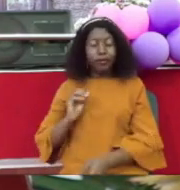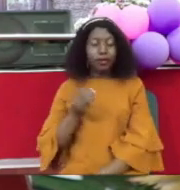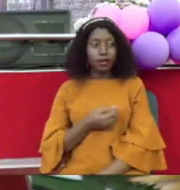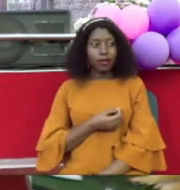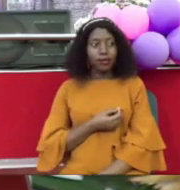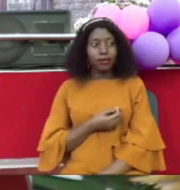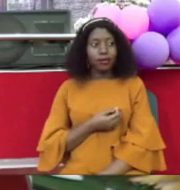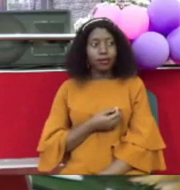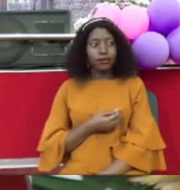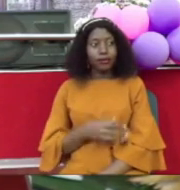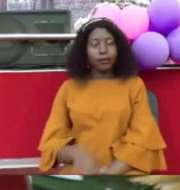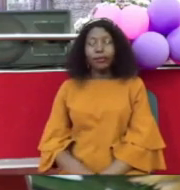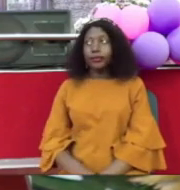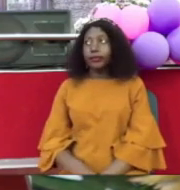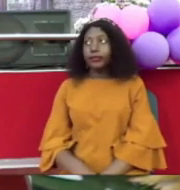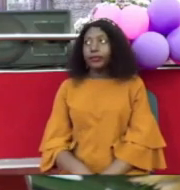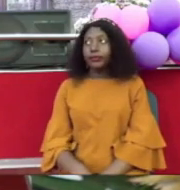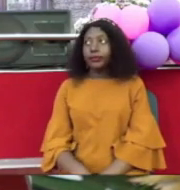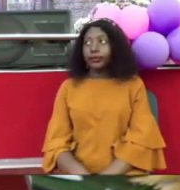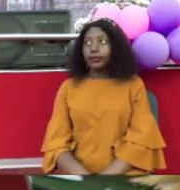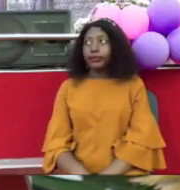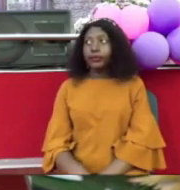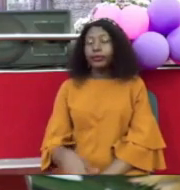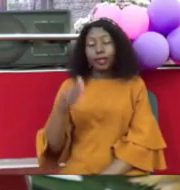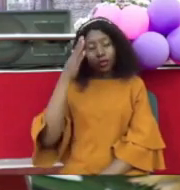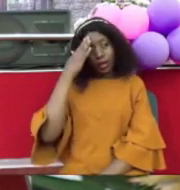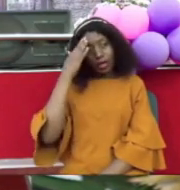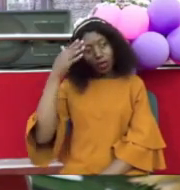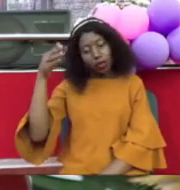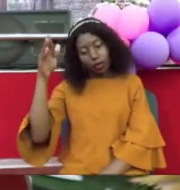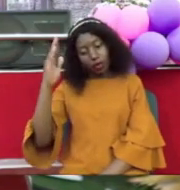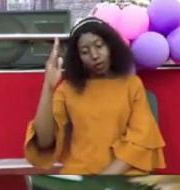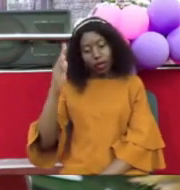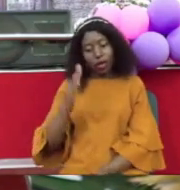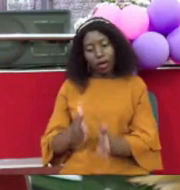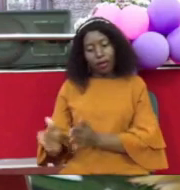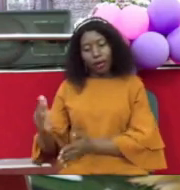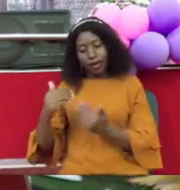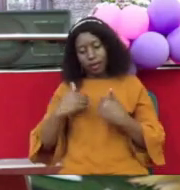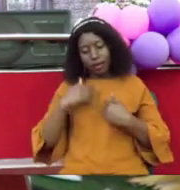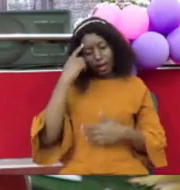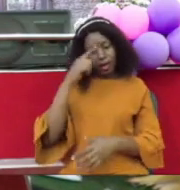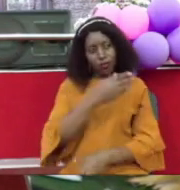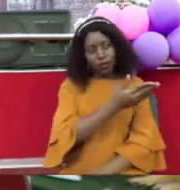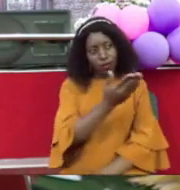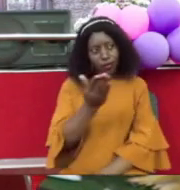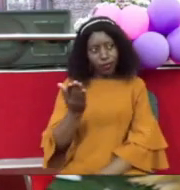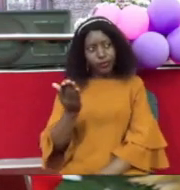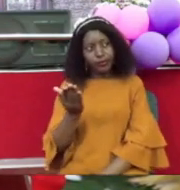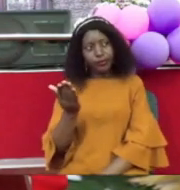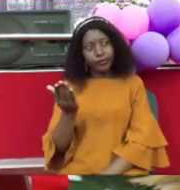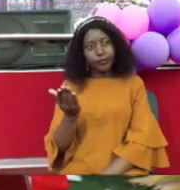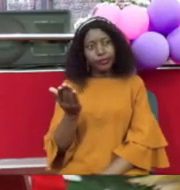zetu. And I know God has a plan for you in this congregation. Najua kwamba Mungu ako